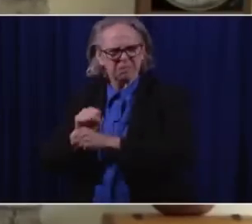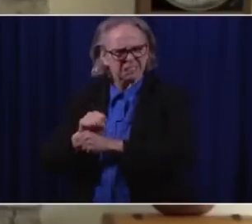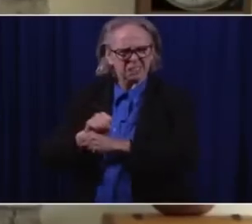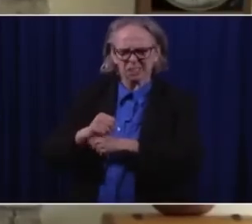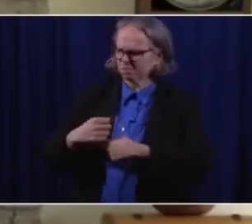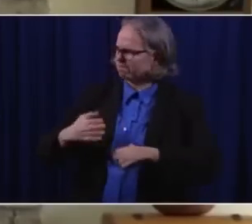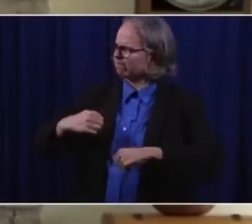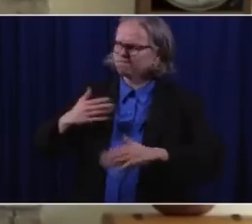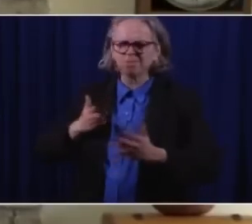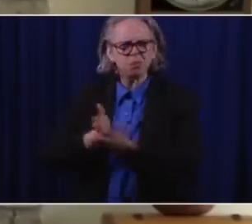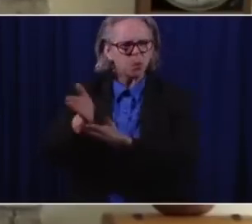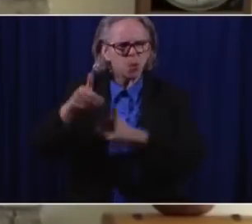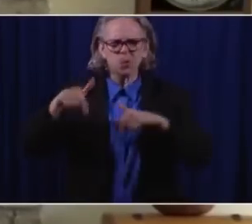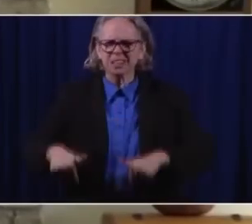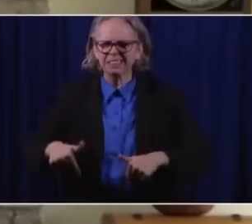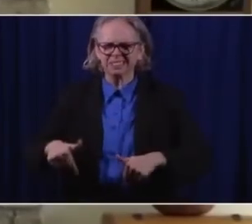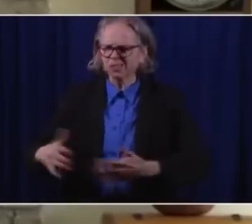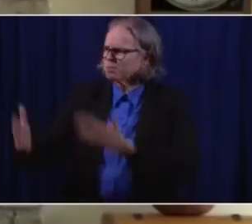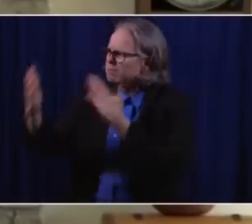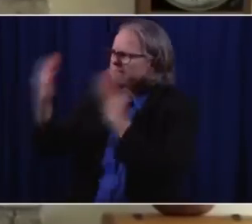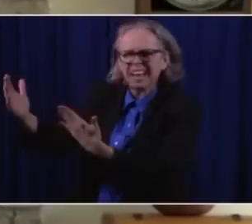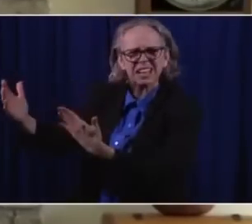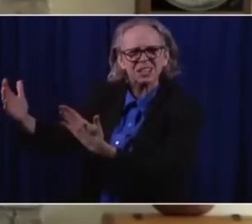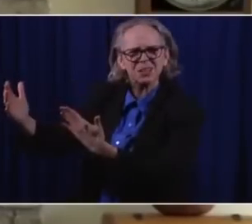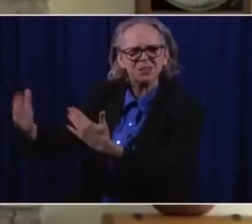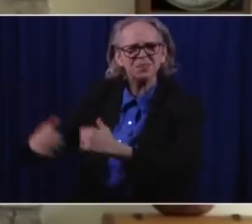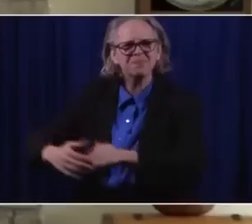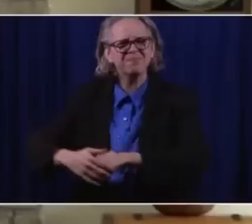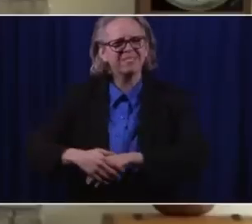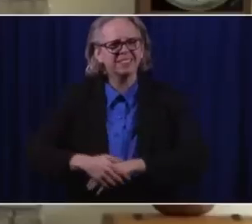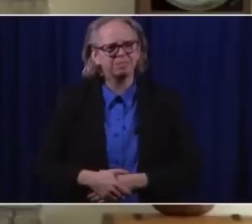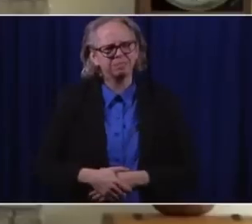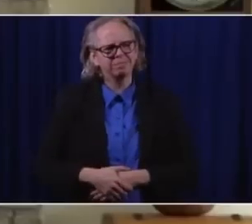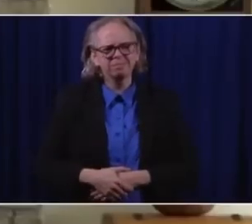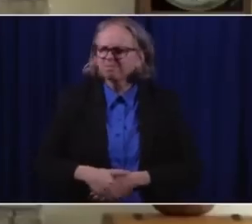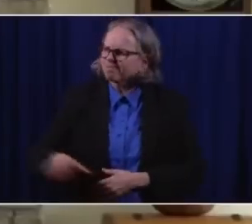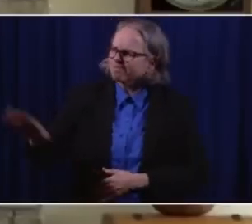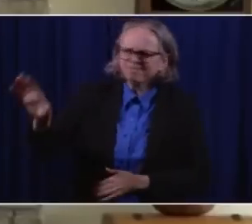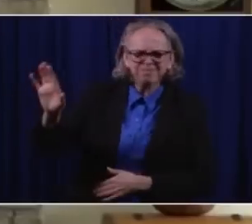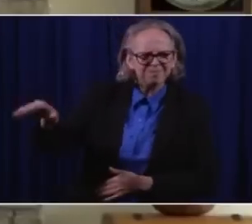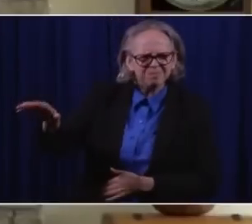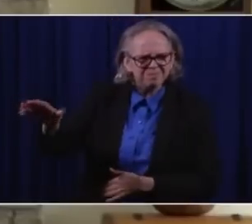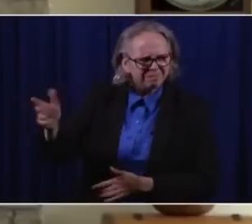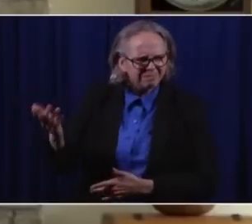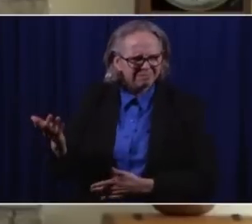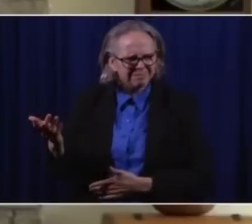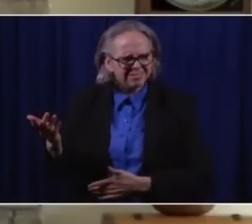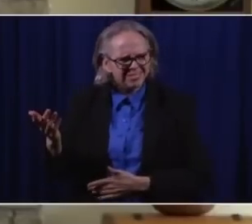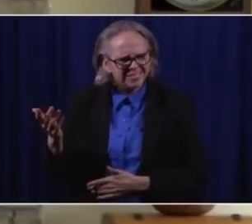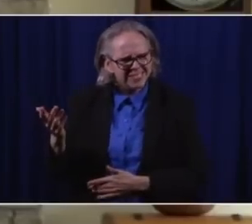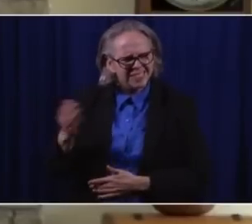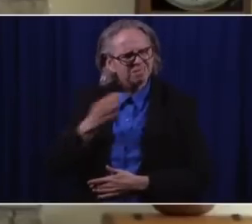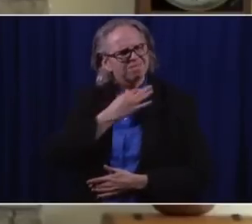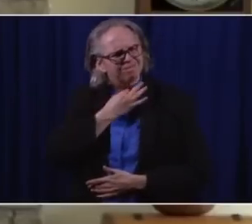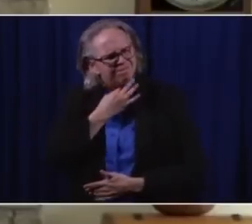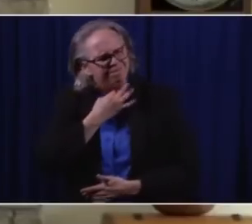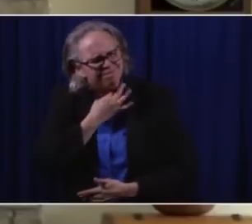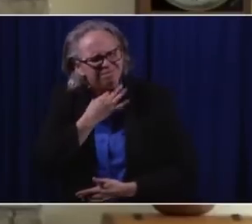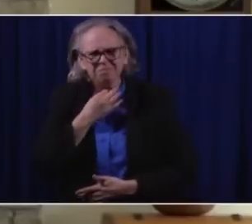Thank you for doing this. We appreciate it very, very much. How do you think we, as